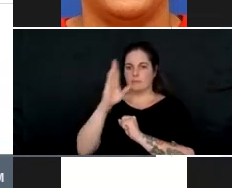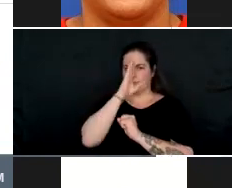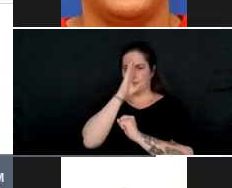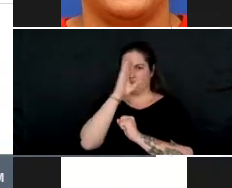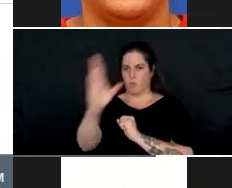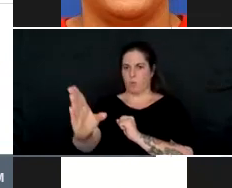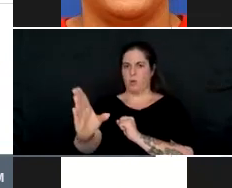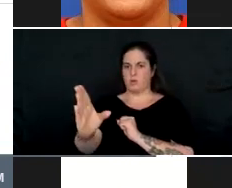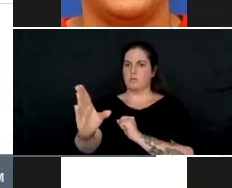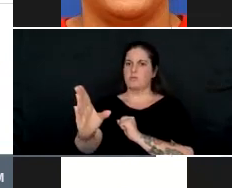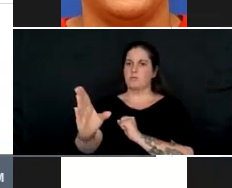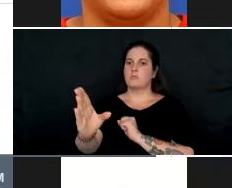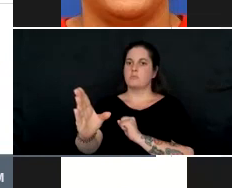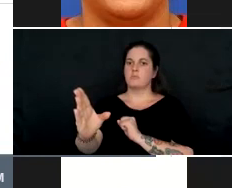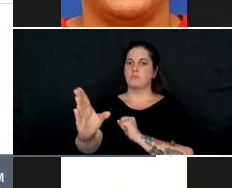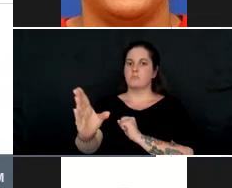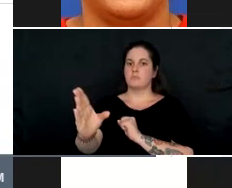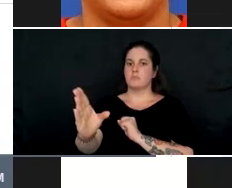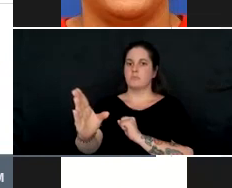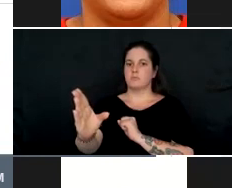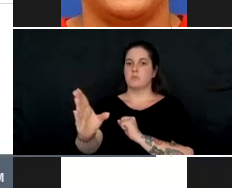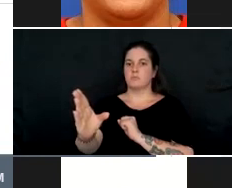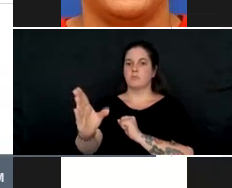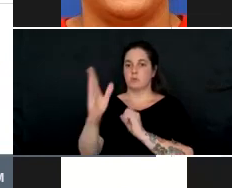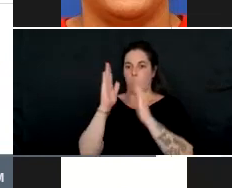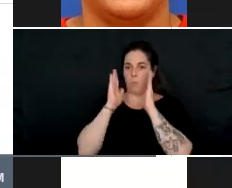that case, right? So they are parallel